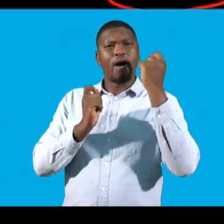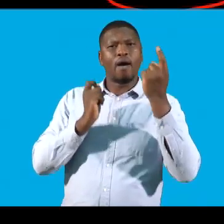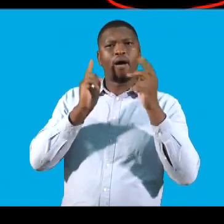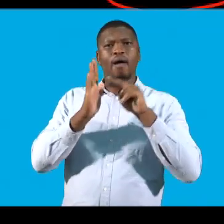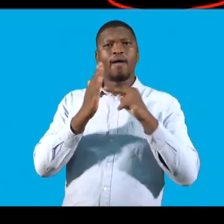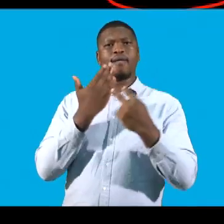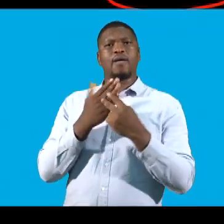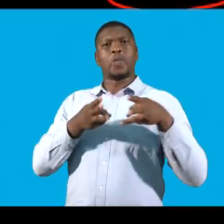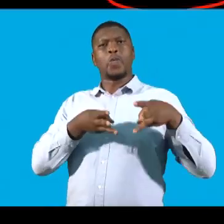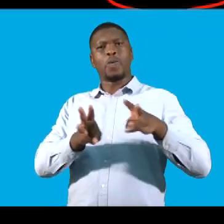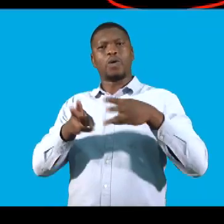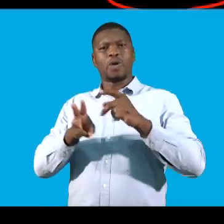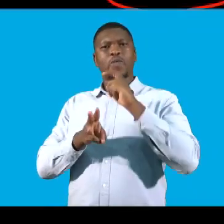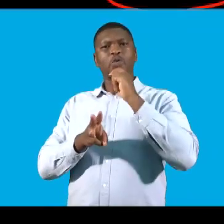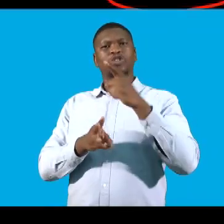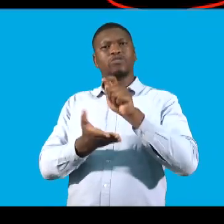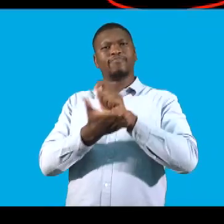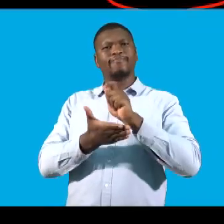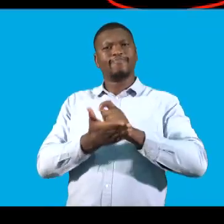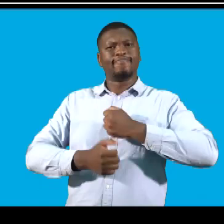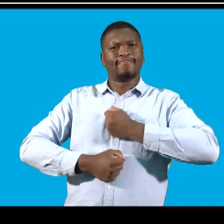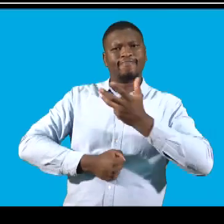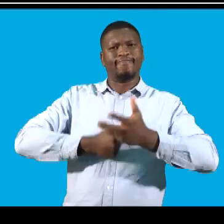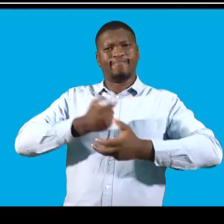metaphorical style used in writing poetry.